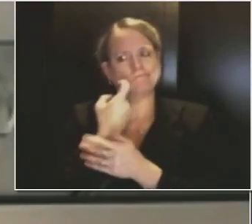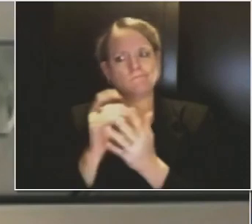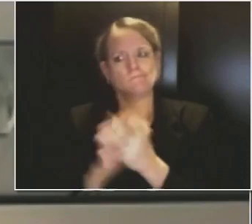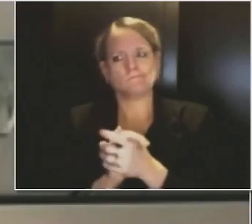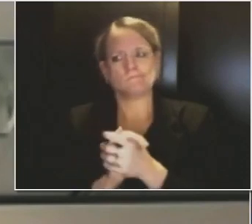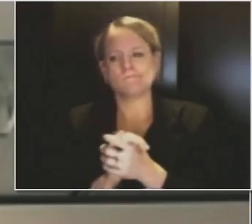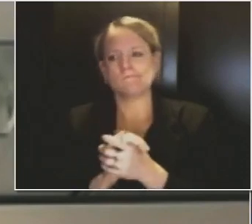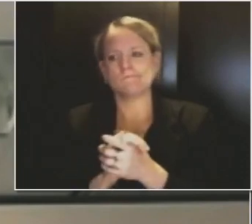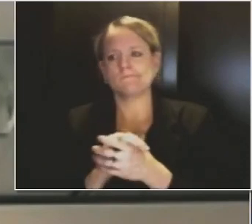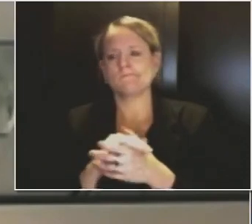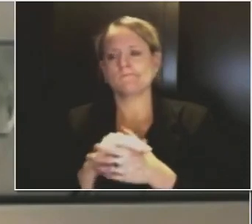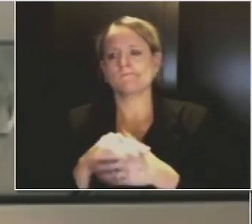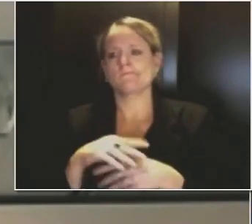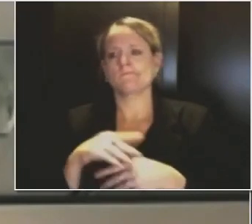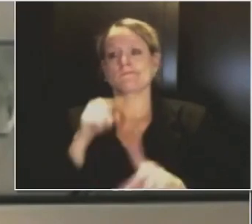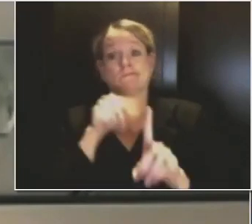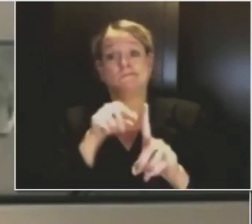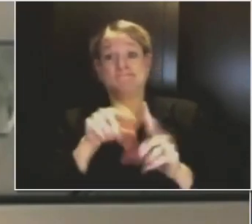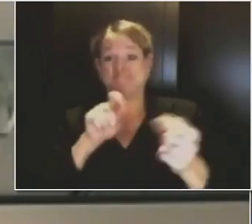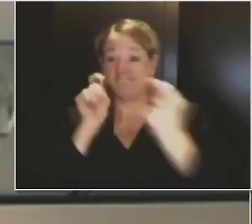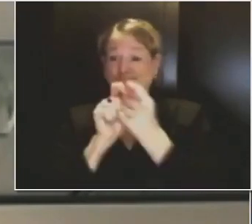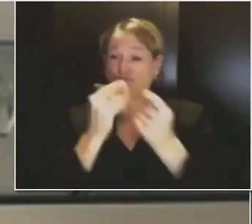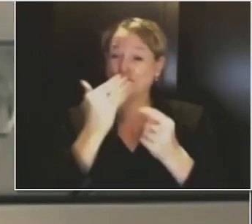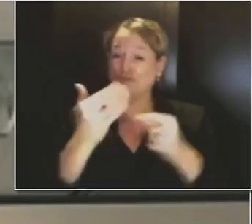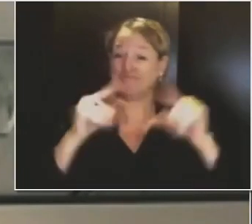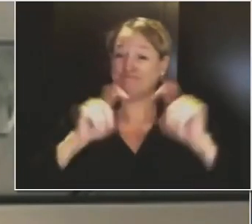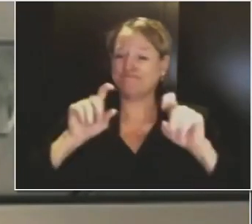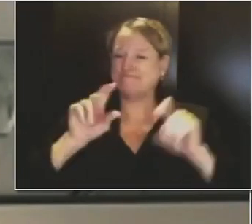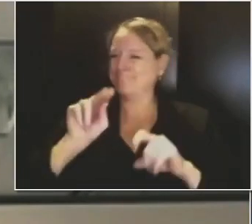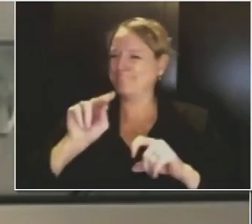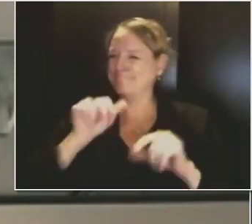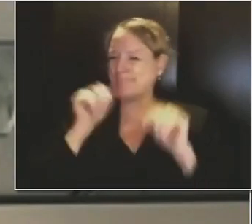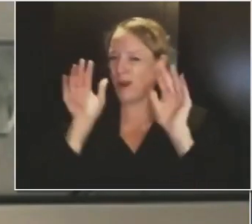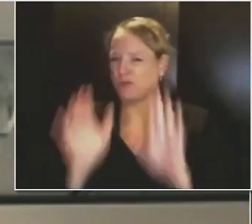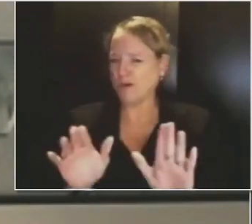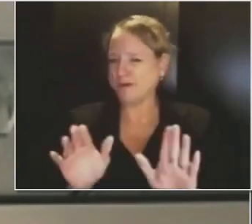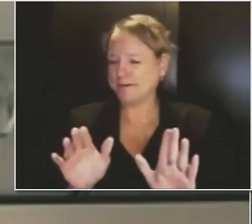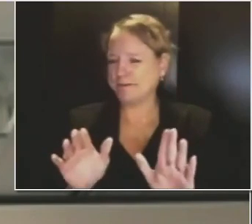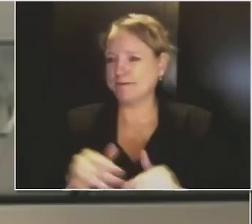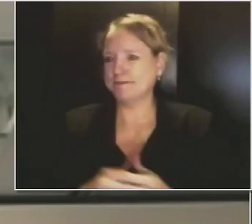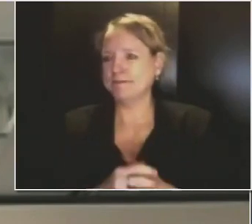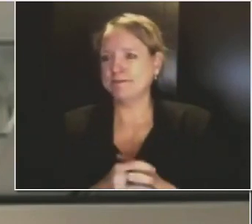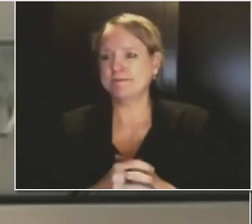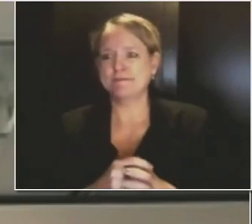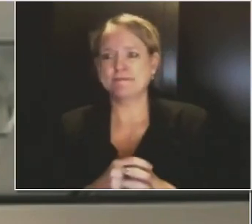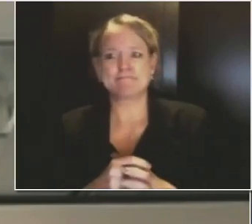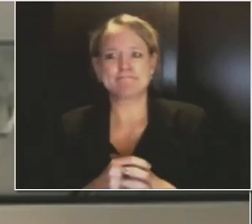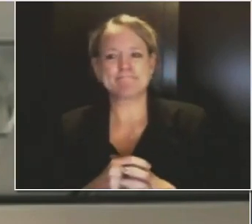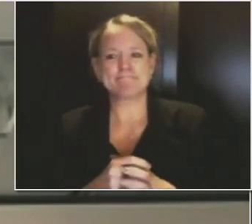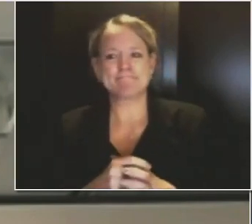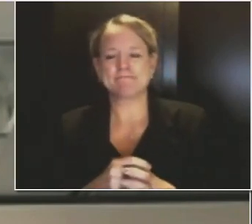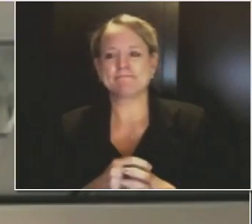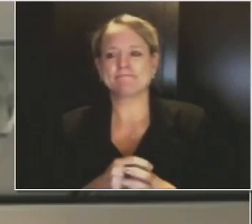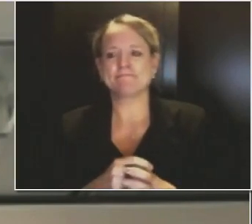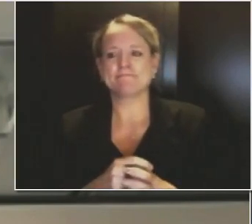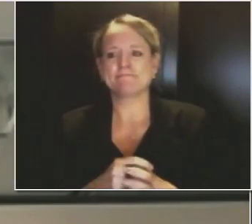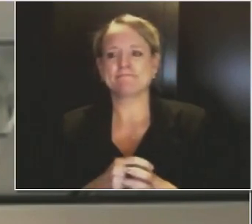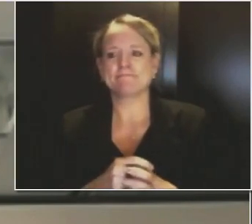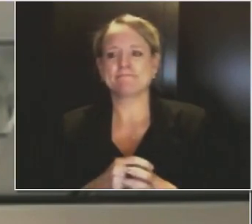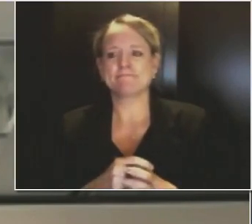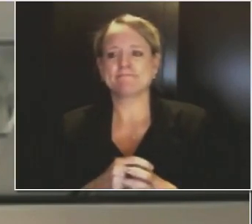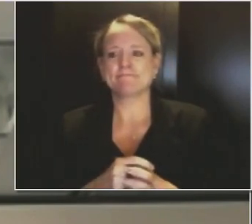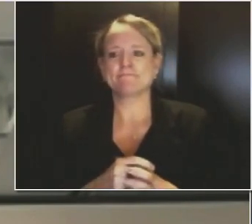so much so that the package insert, the recommendations are that for people who are asymptomatic who have a negative test, it should